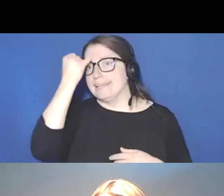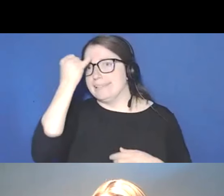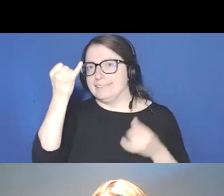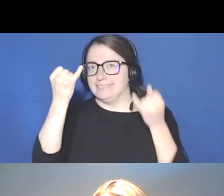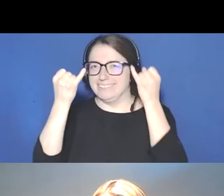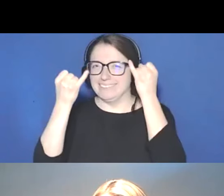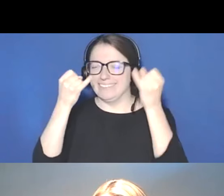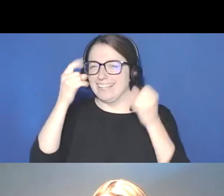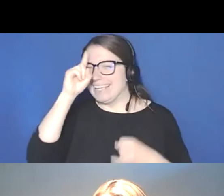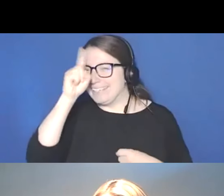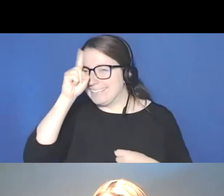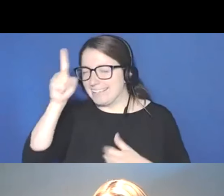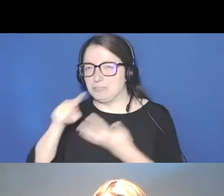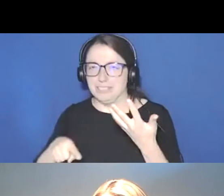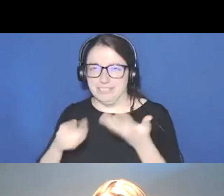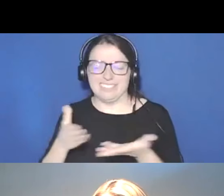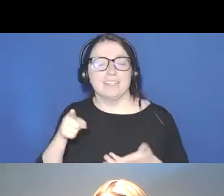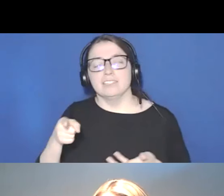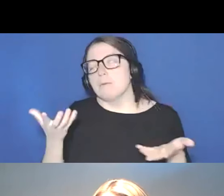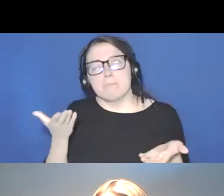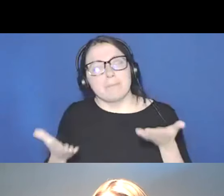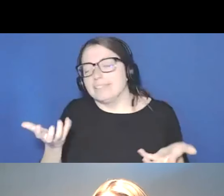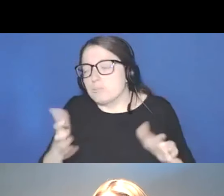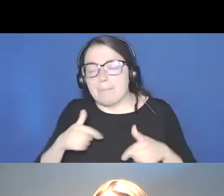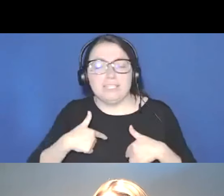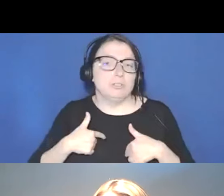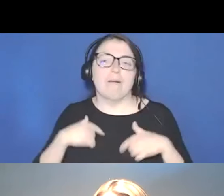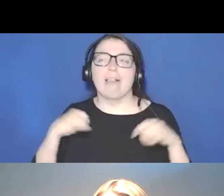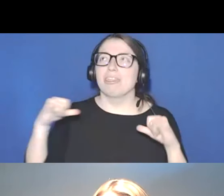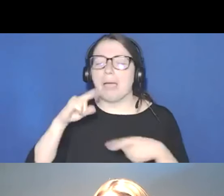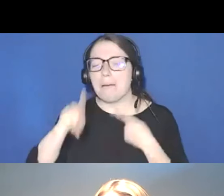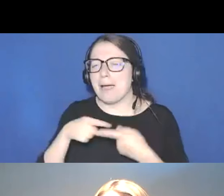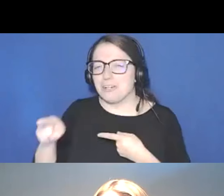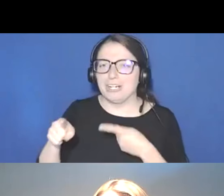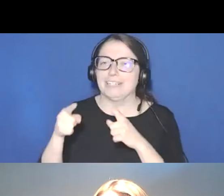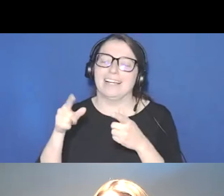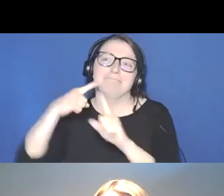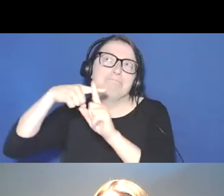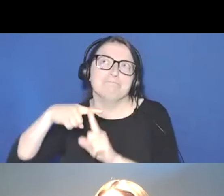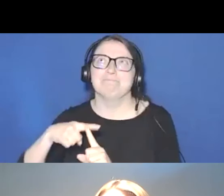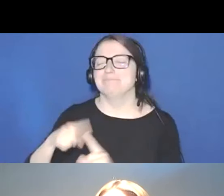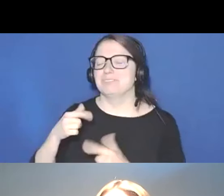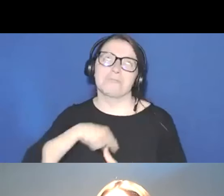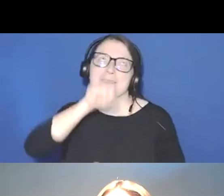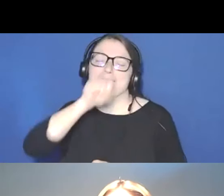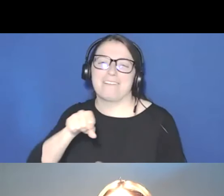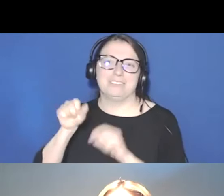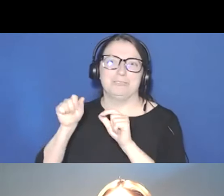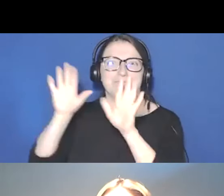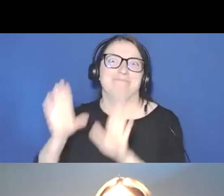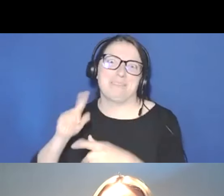me bragging about her. We love to brag about her. Dr. Hyman